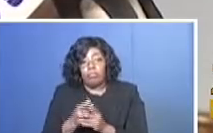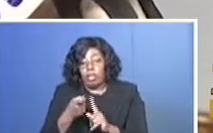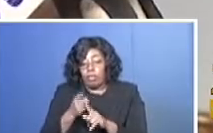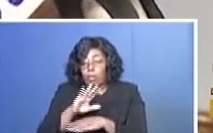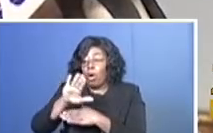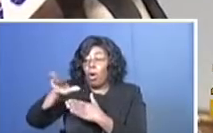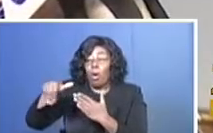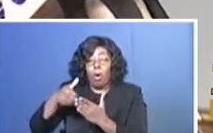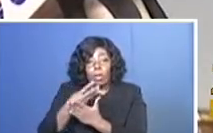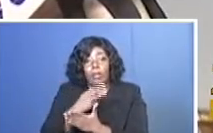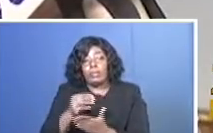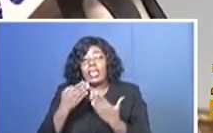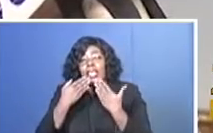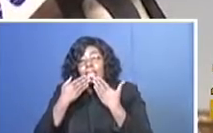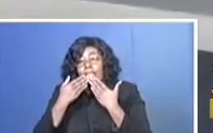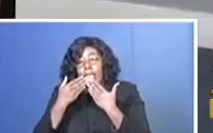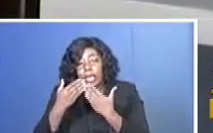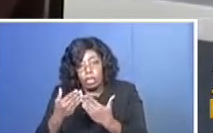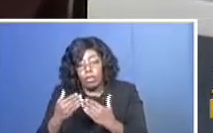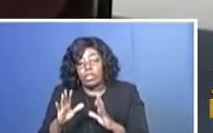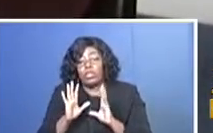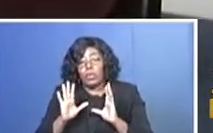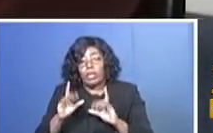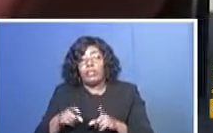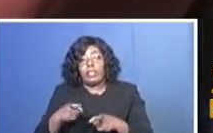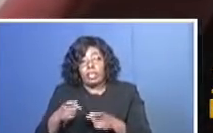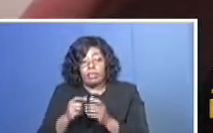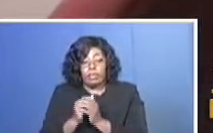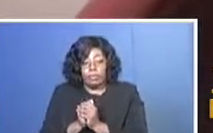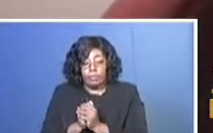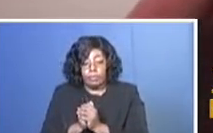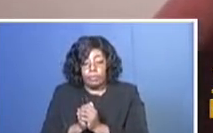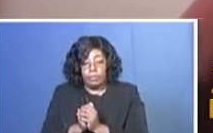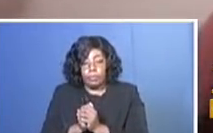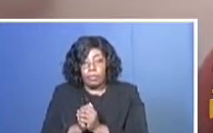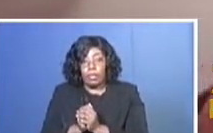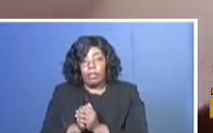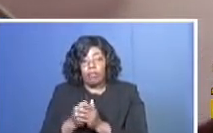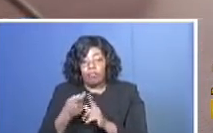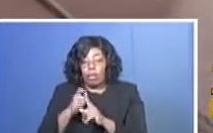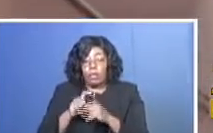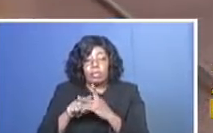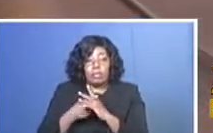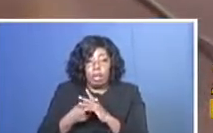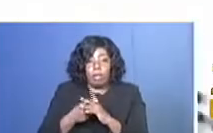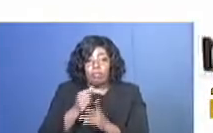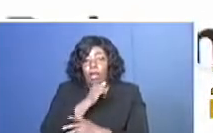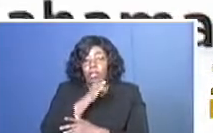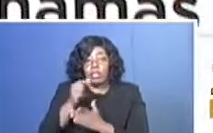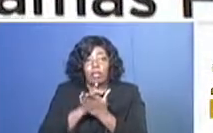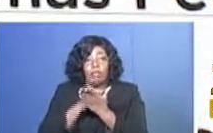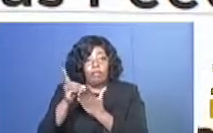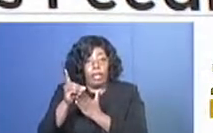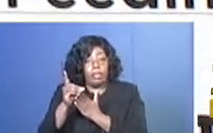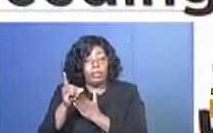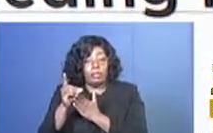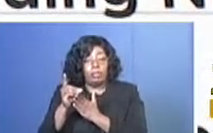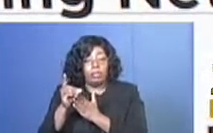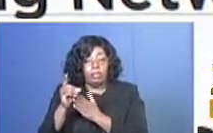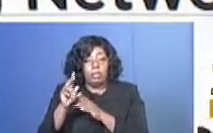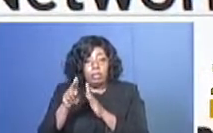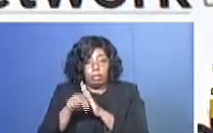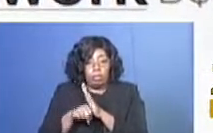them, we say thank you for this generous gift. Since its recent launch, Agricultural Development Board Executive Chairman Philip